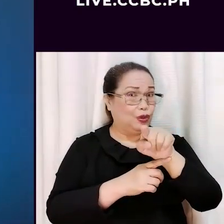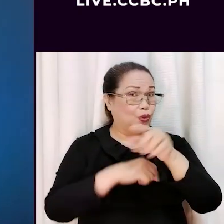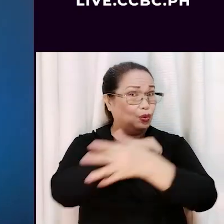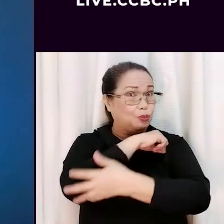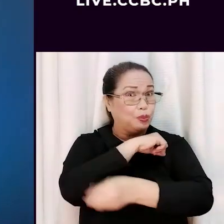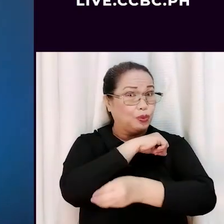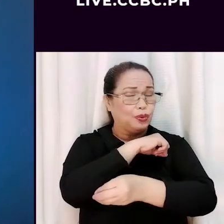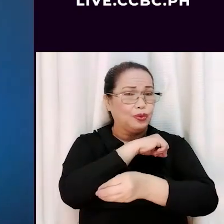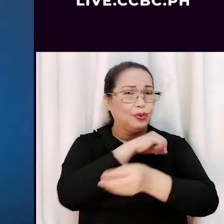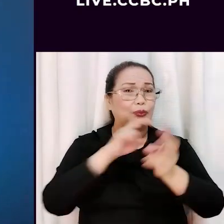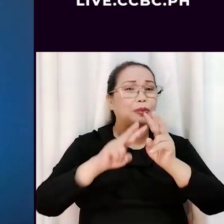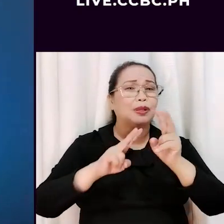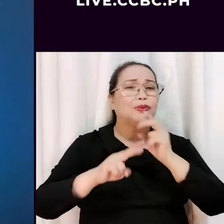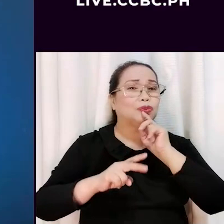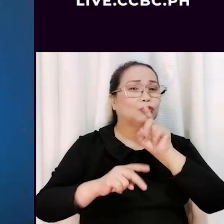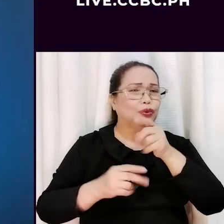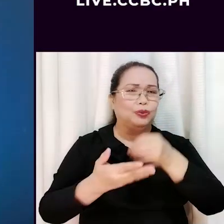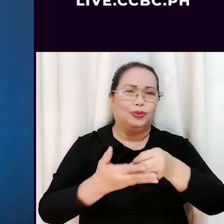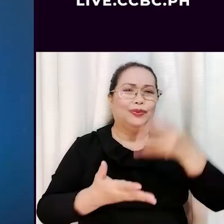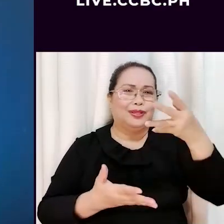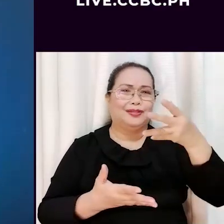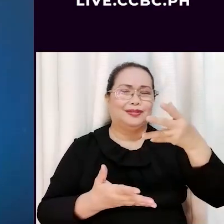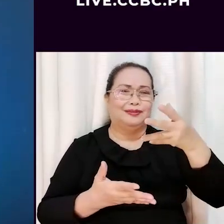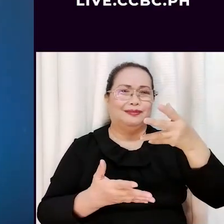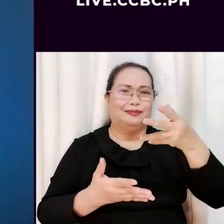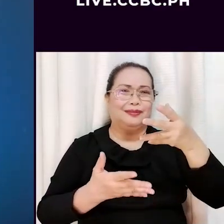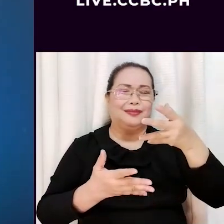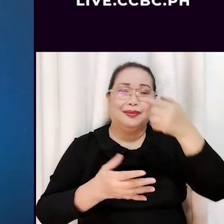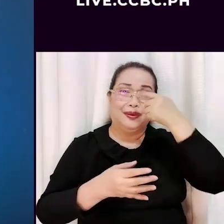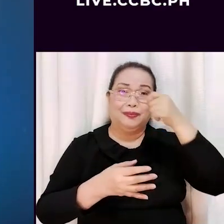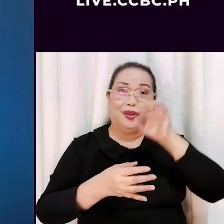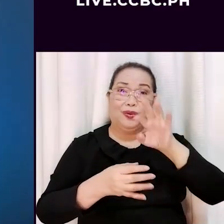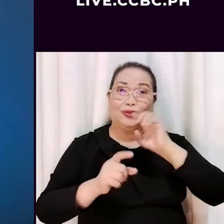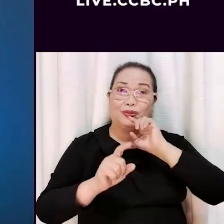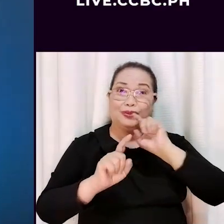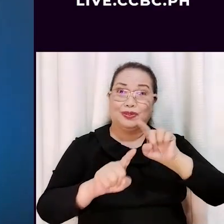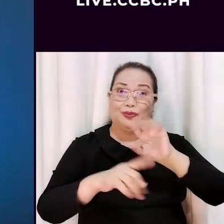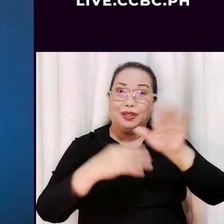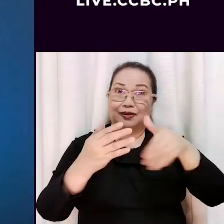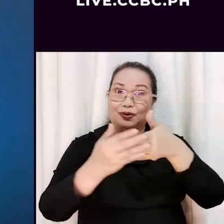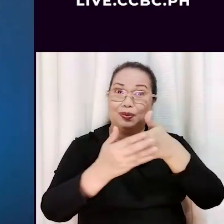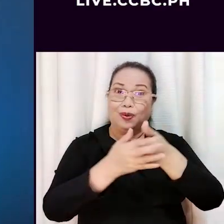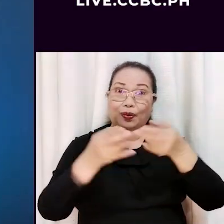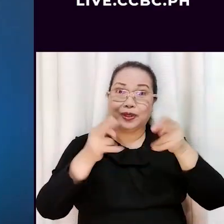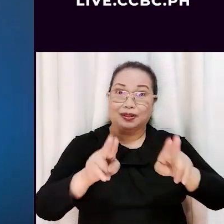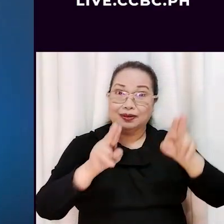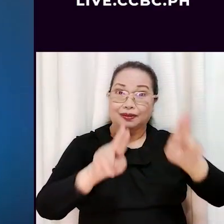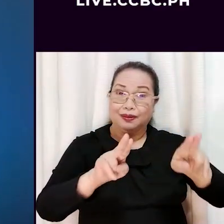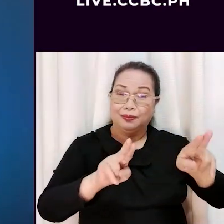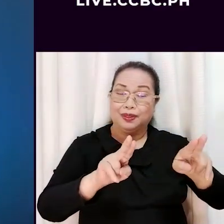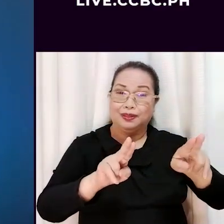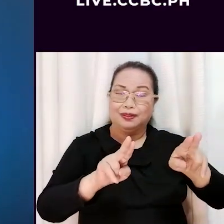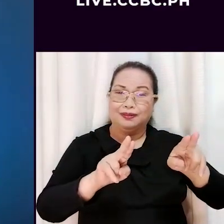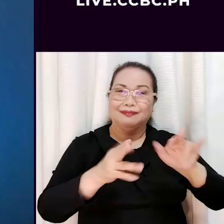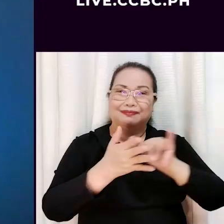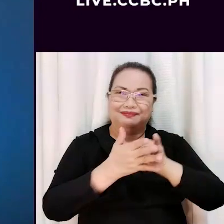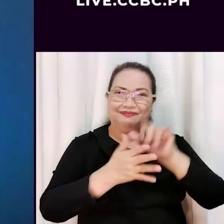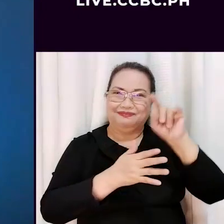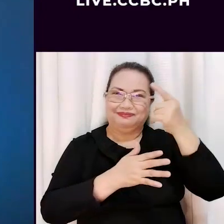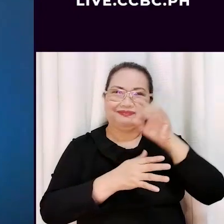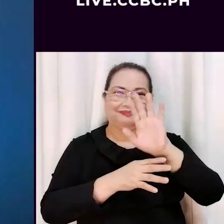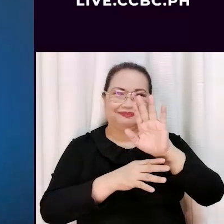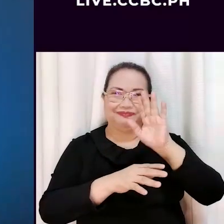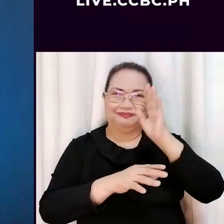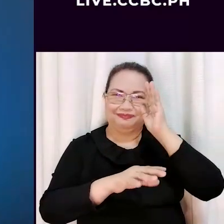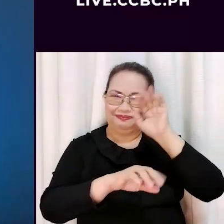really rich, huh? Because of the way you're responding to all of this. So that's the first I know. I know your works.